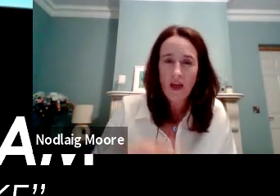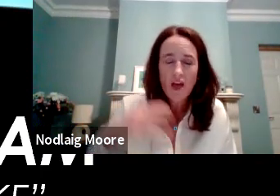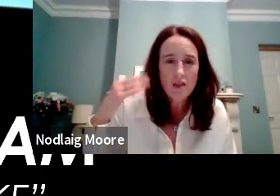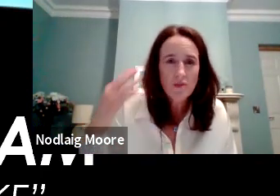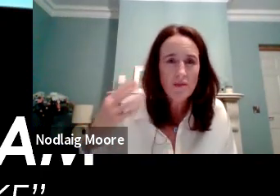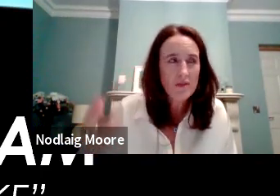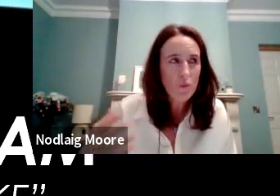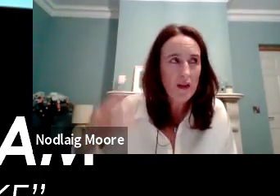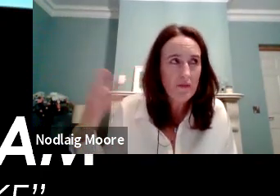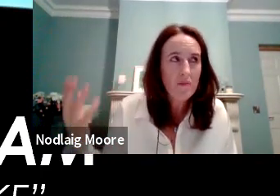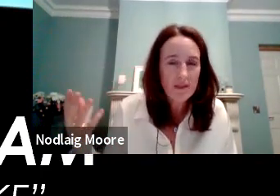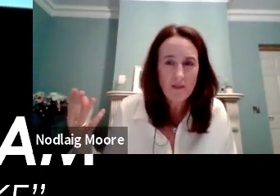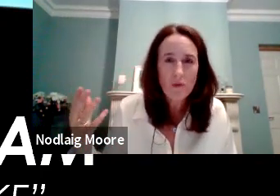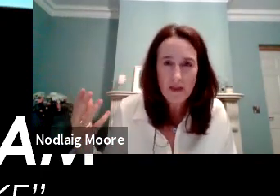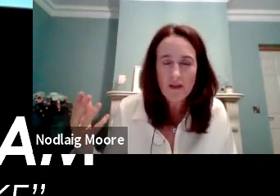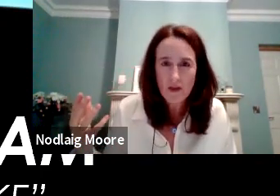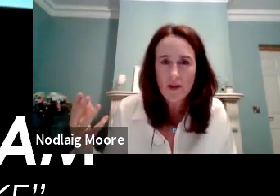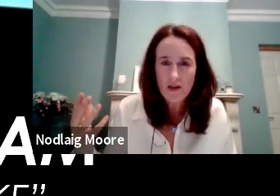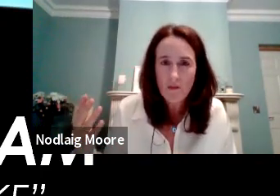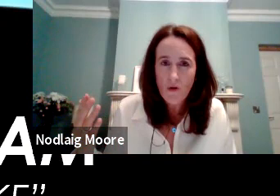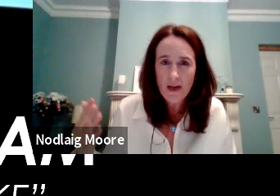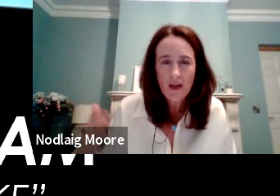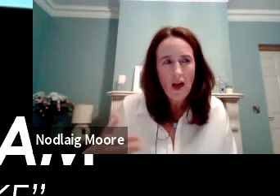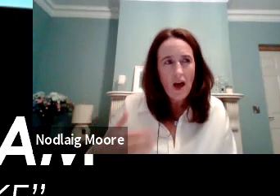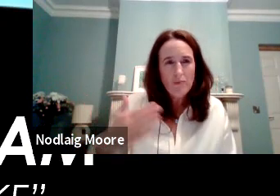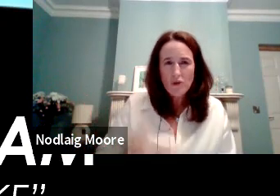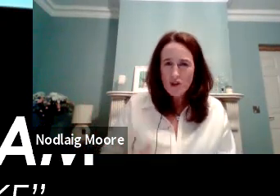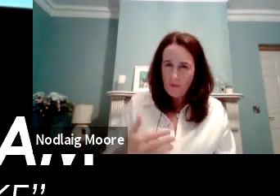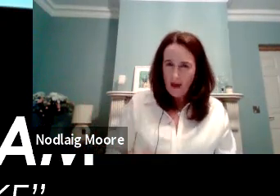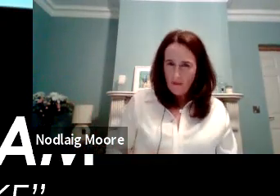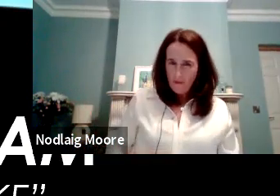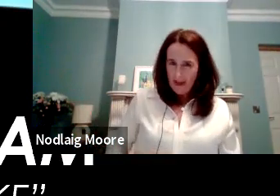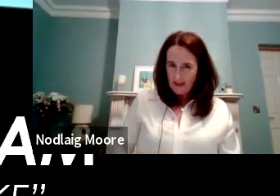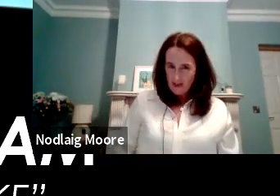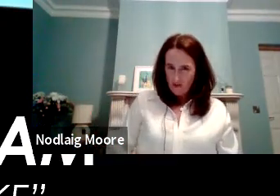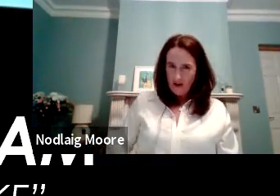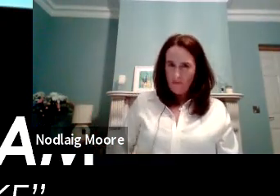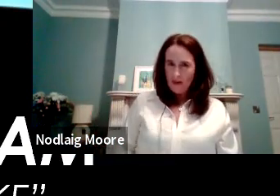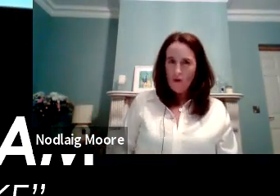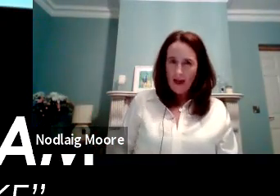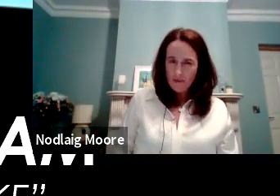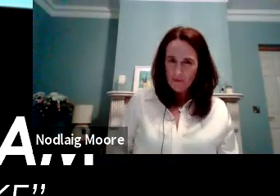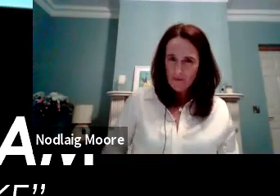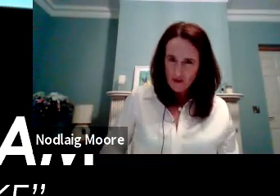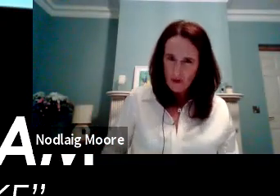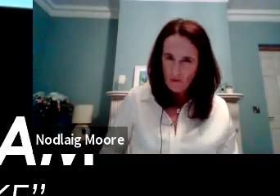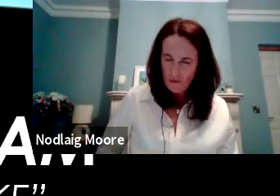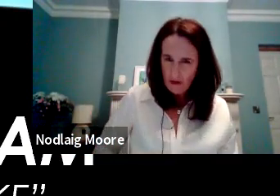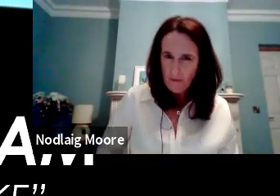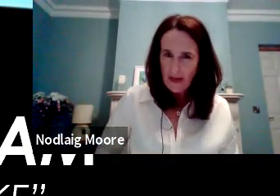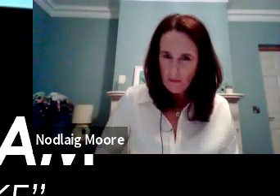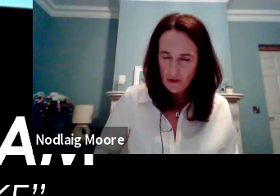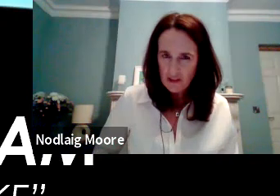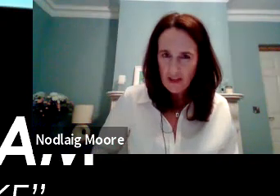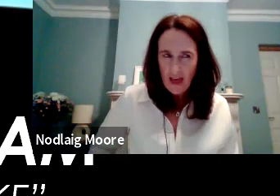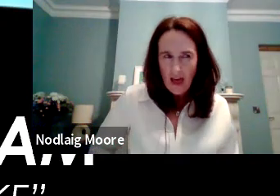breath. Sometimes when I find myself awake at 3 o'clock in the morning, I put just the palm of my hand down there on my lower abdomen, just below around